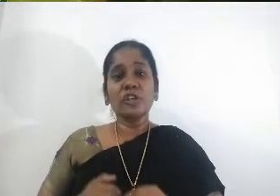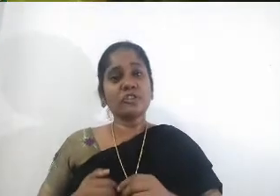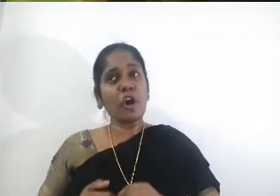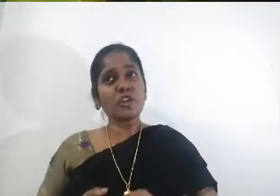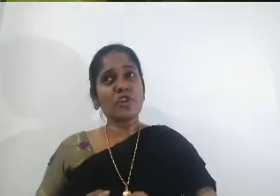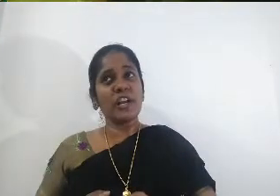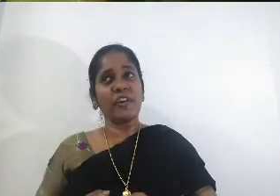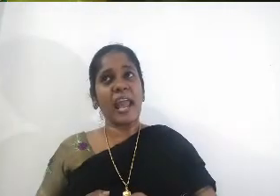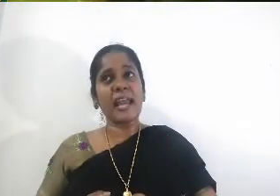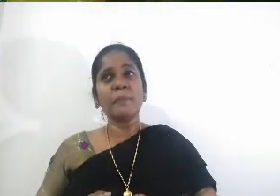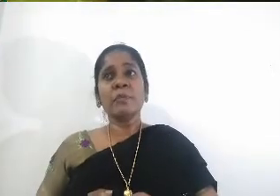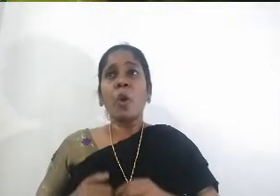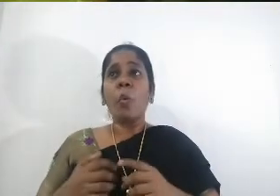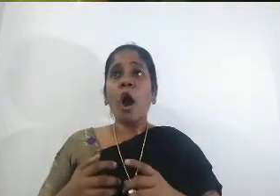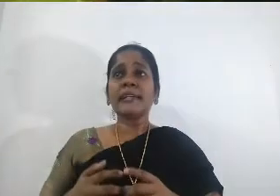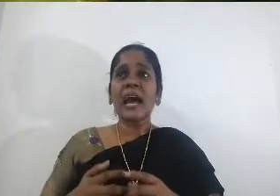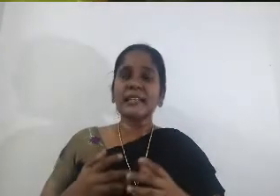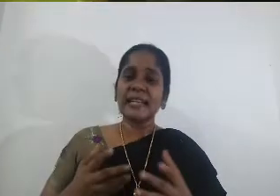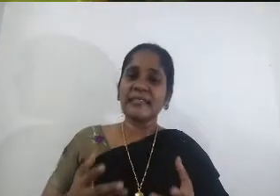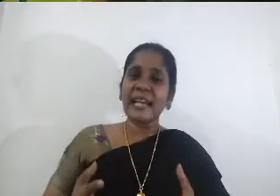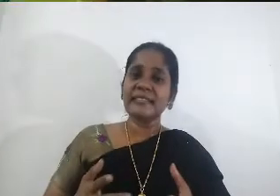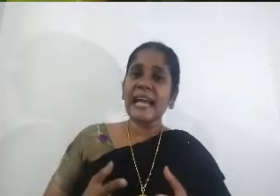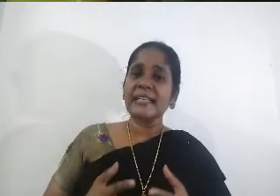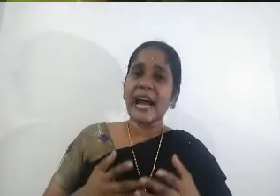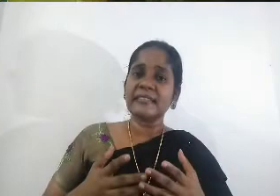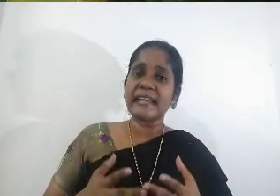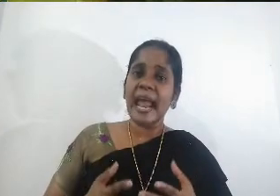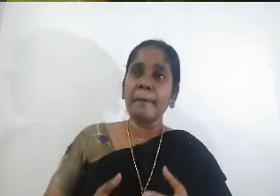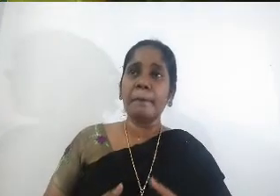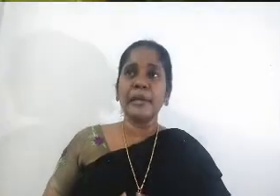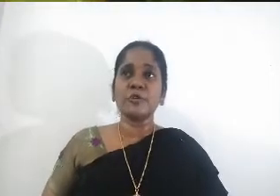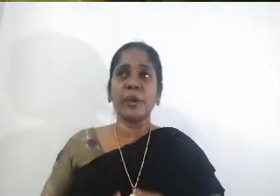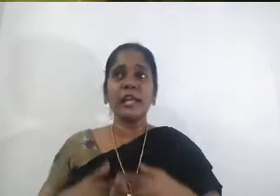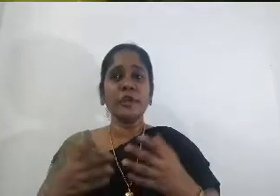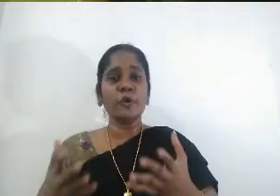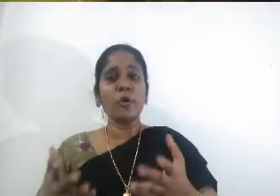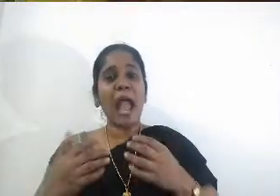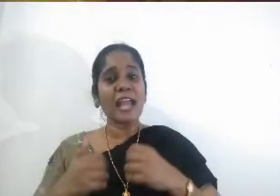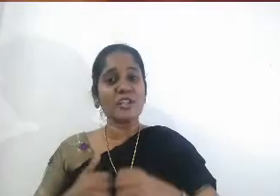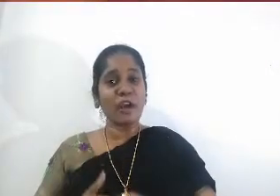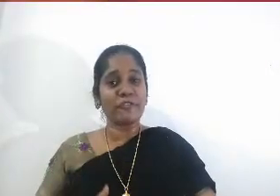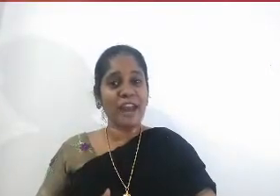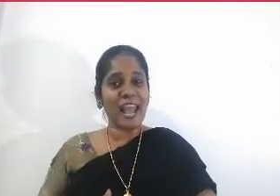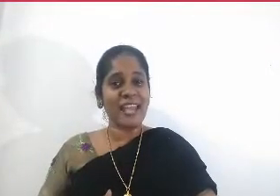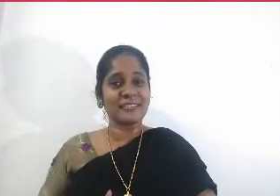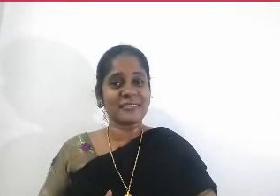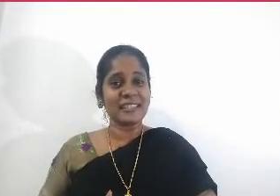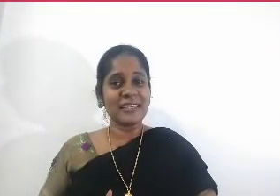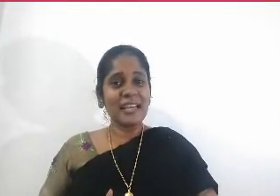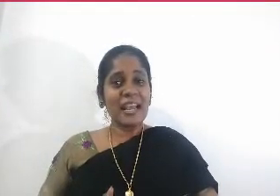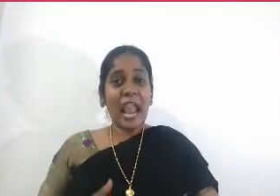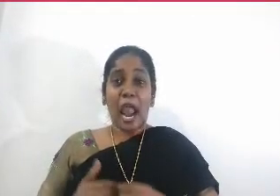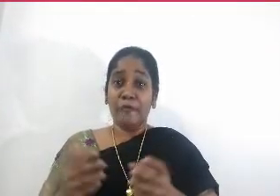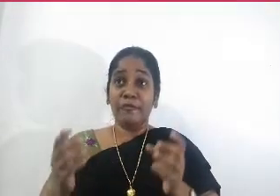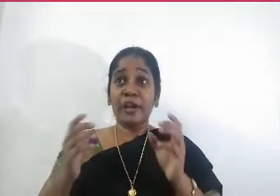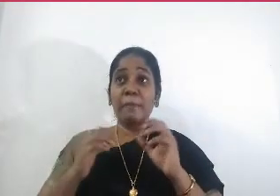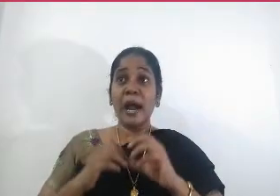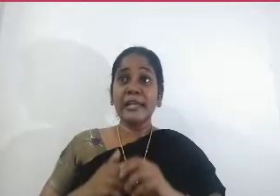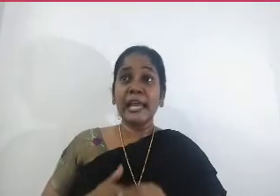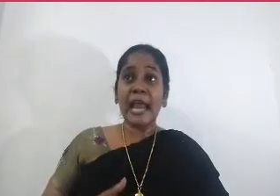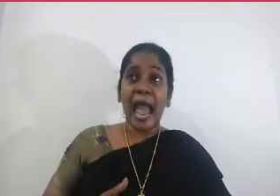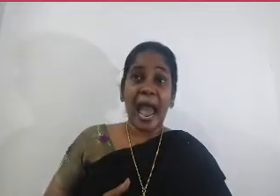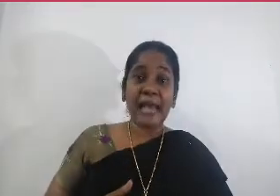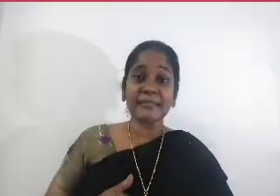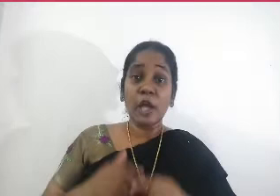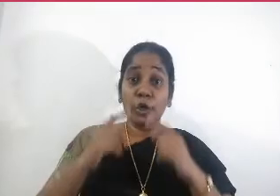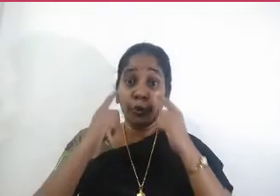insects. So, children, what are the things that are same between you and your friends?